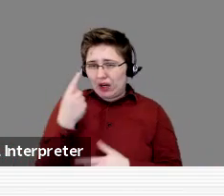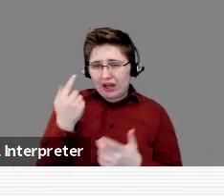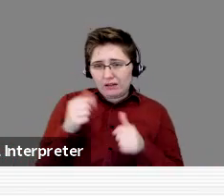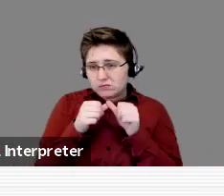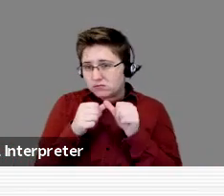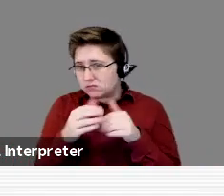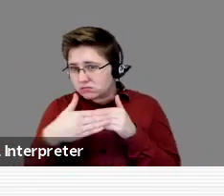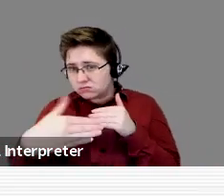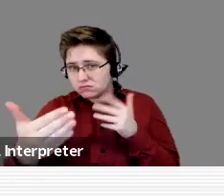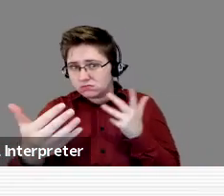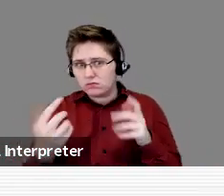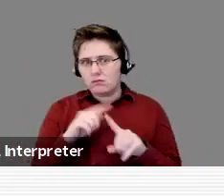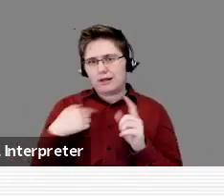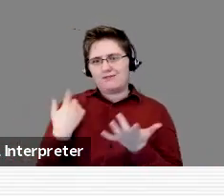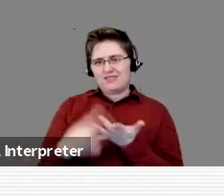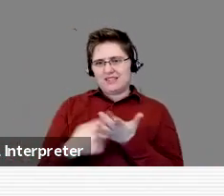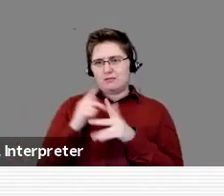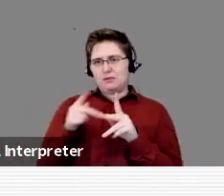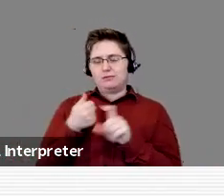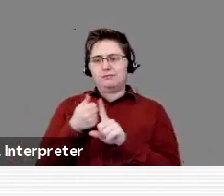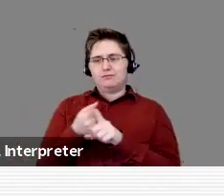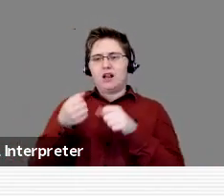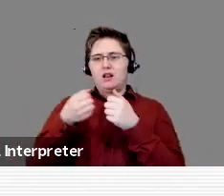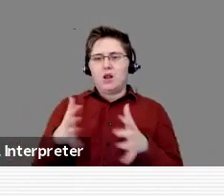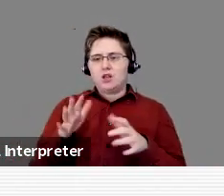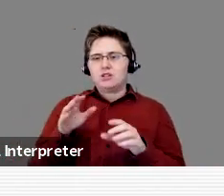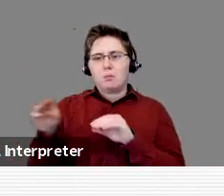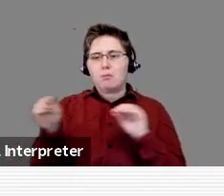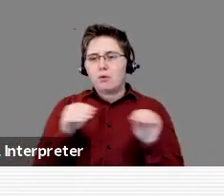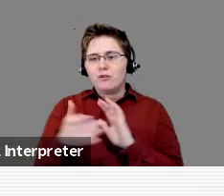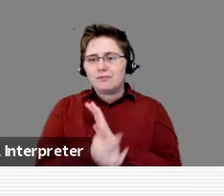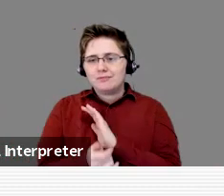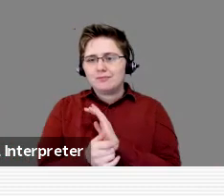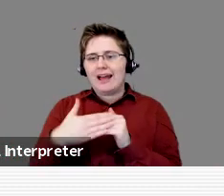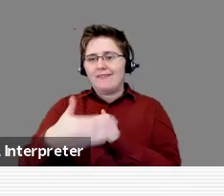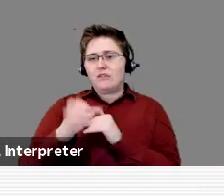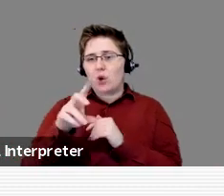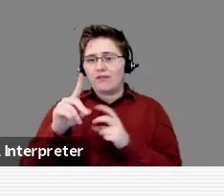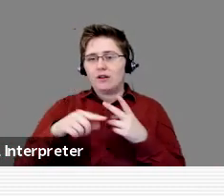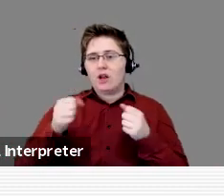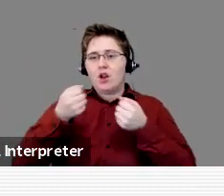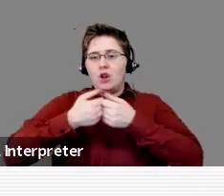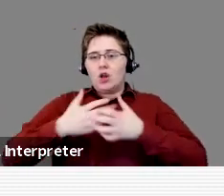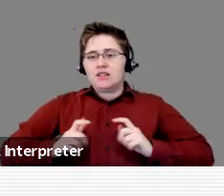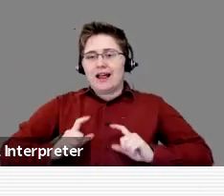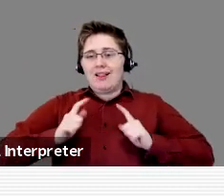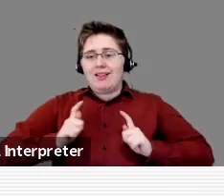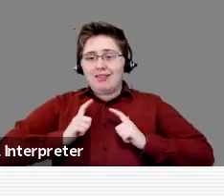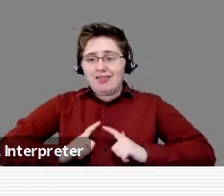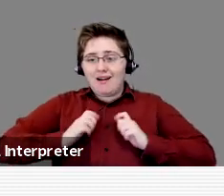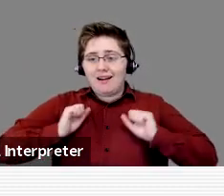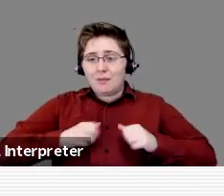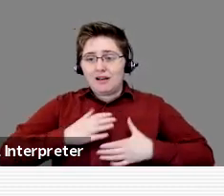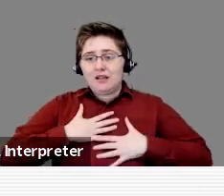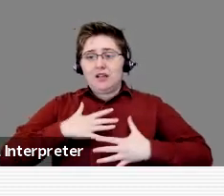term. But I have talked to people who have lost mobility post-COVID, who have lost lung capacity, who are